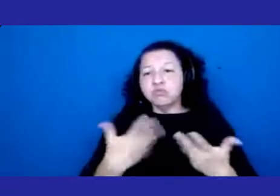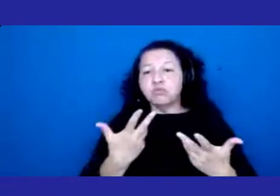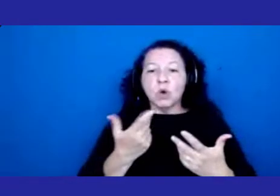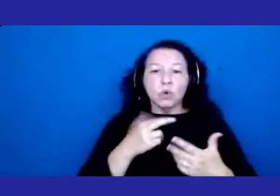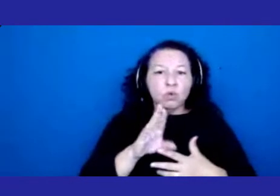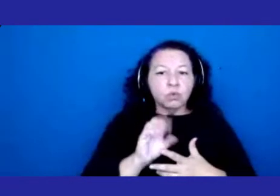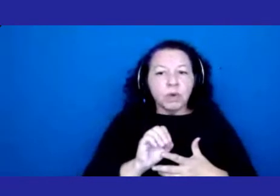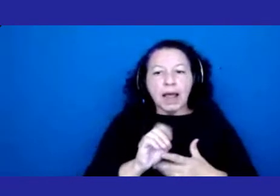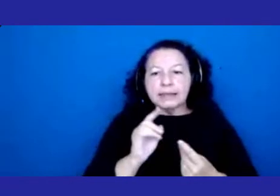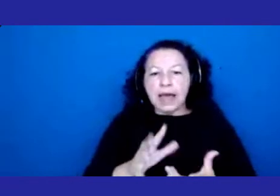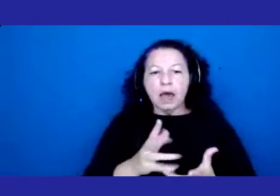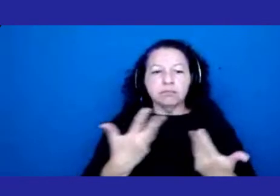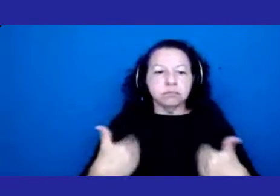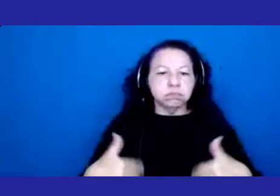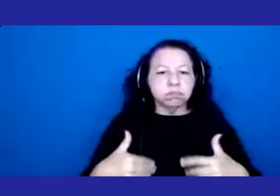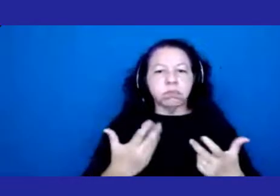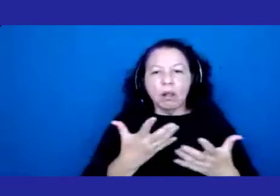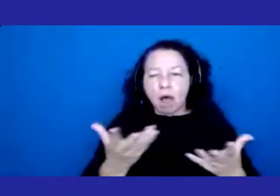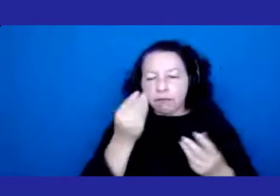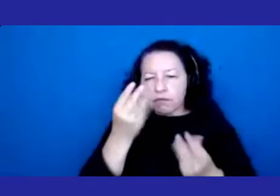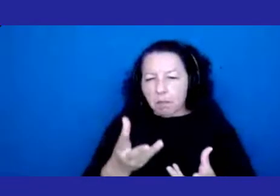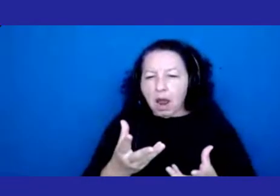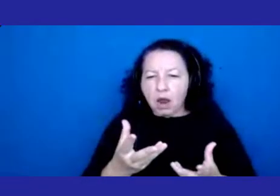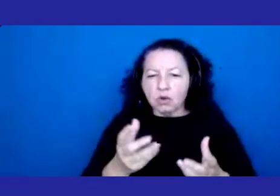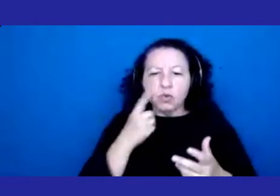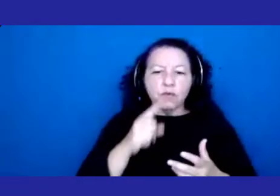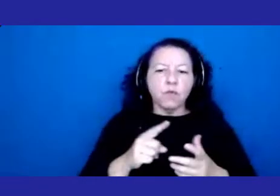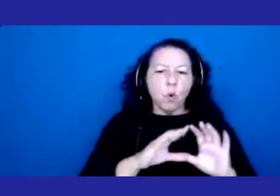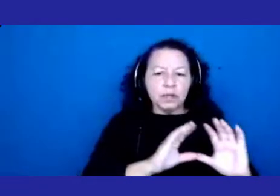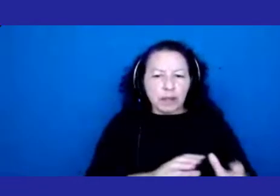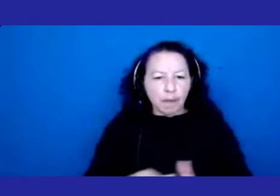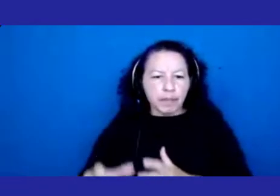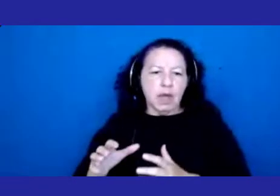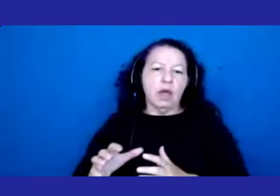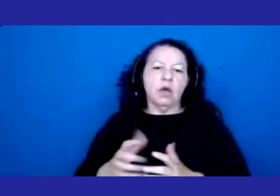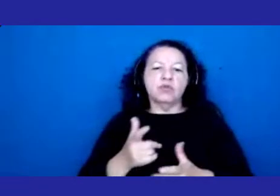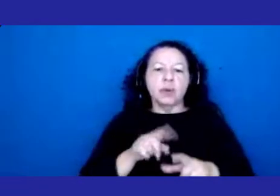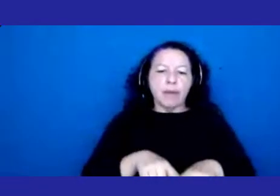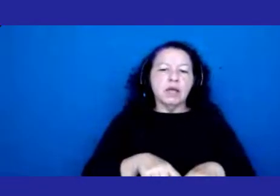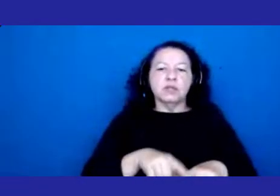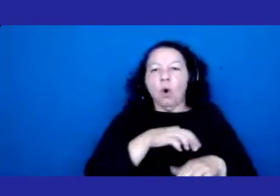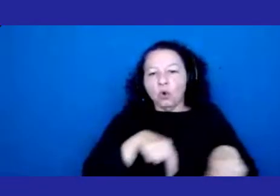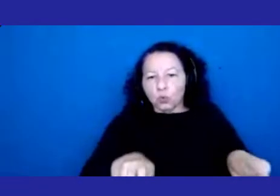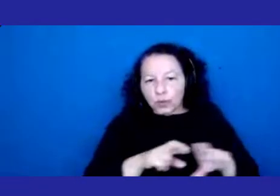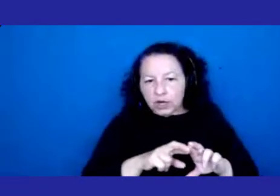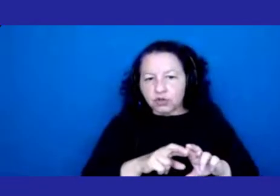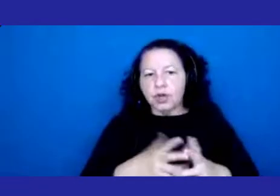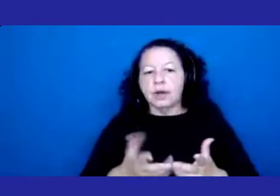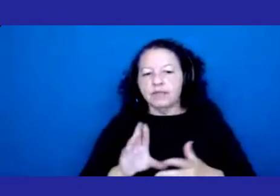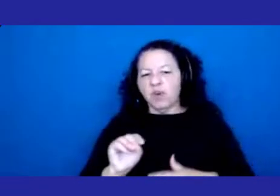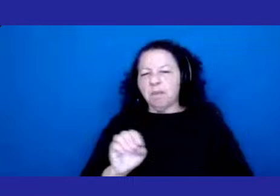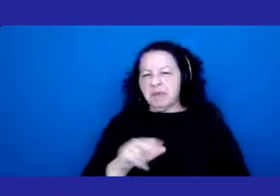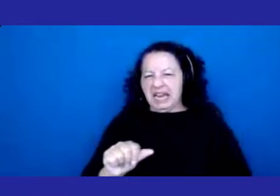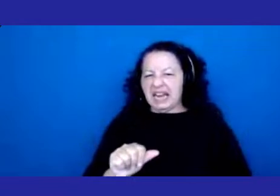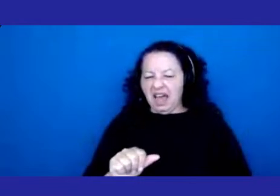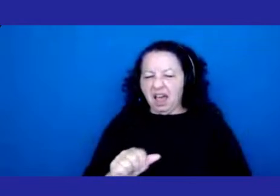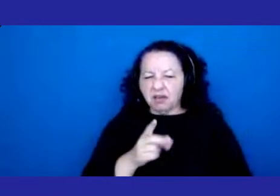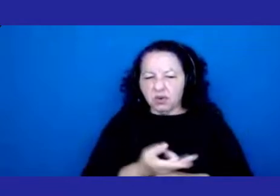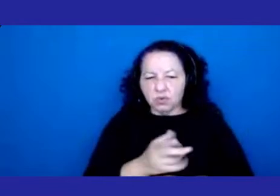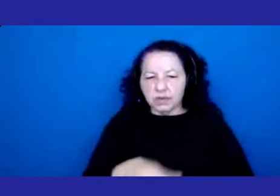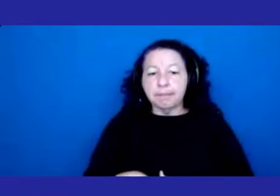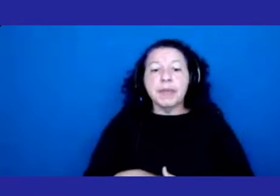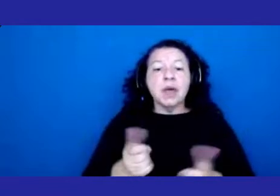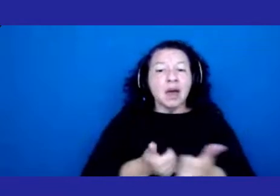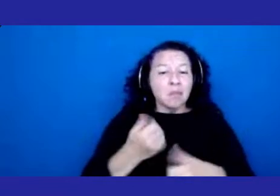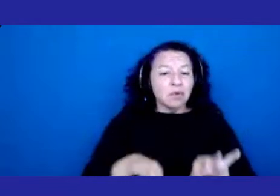by region. And we plan to add that new category for MENA. And most importantly, having valid real data allows Health in Hospitals